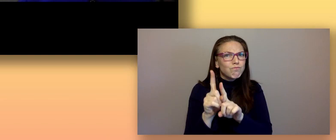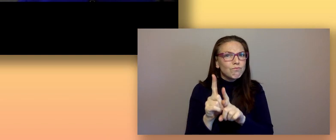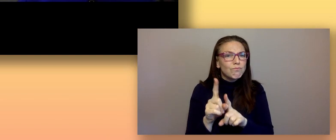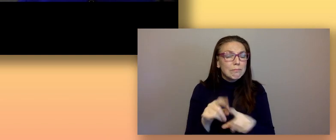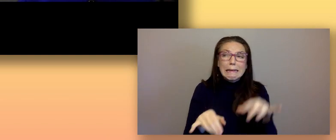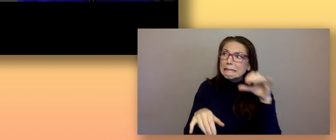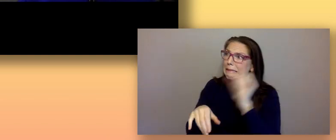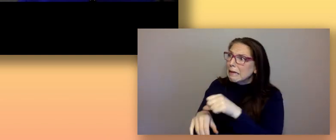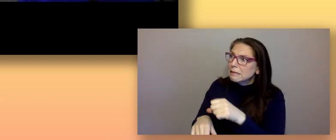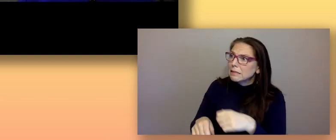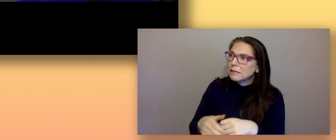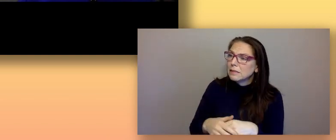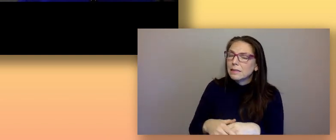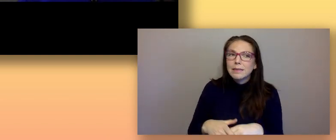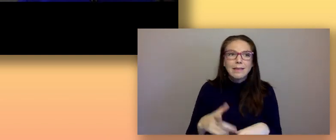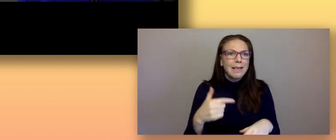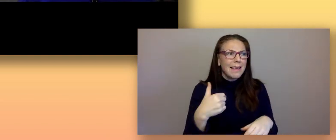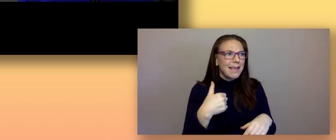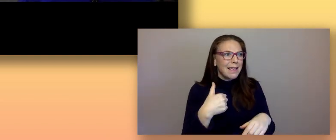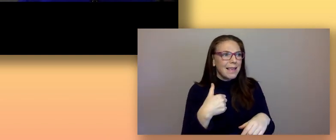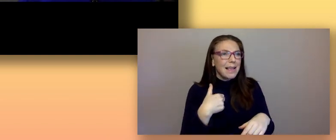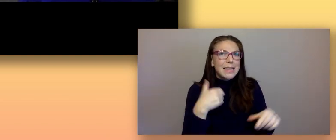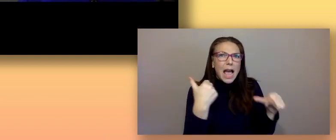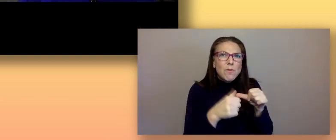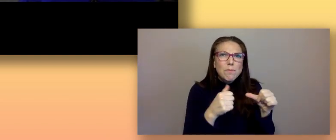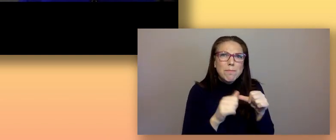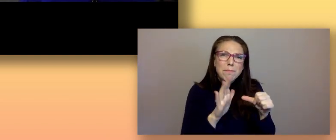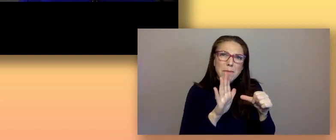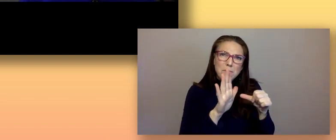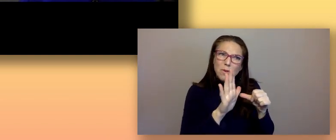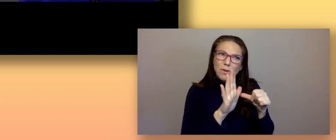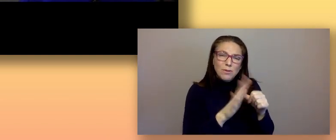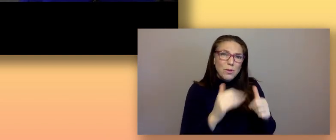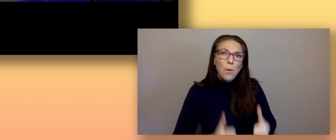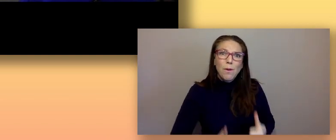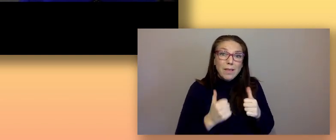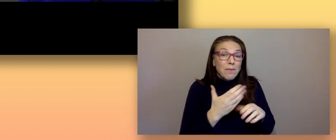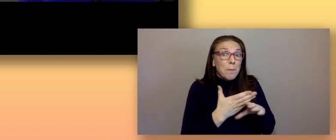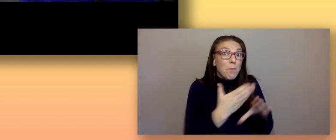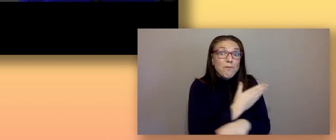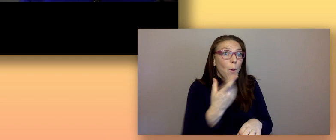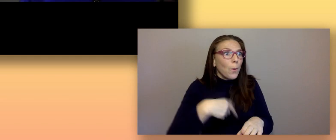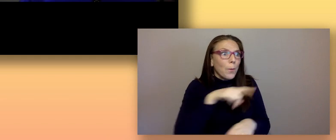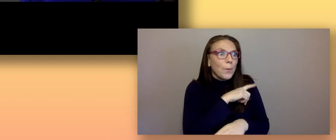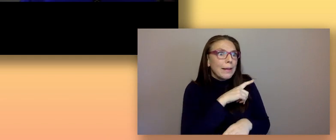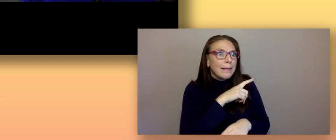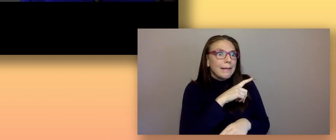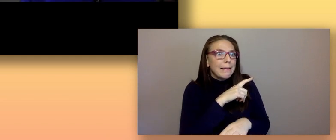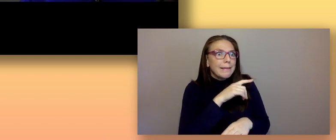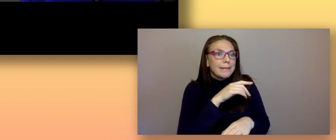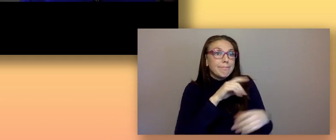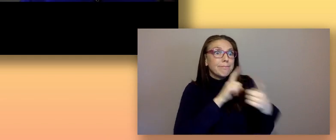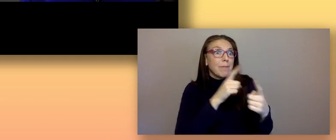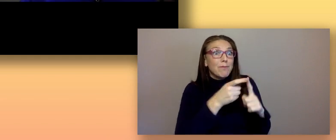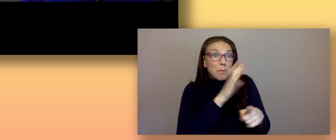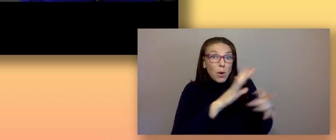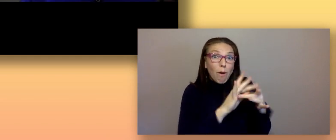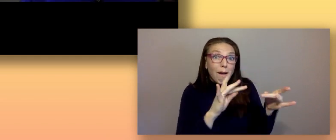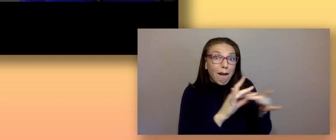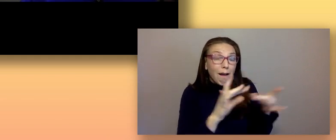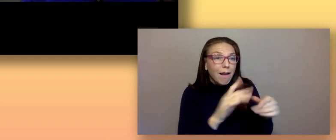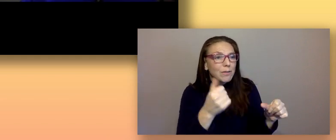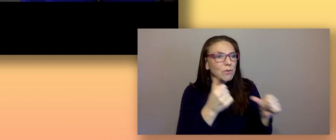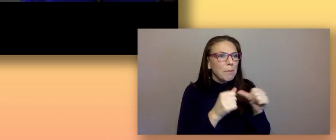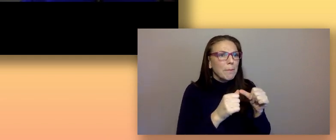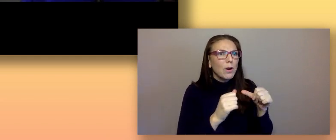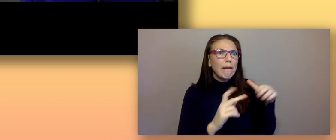I was. And I can reenact some days in your life from long before we met. Like in your kindergarten class, when Miss Moss sent you to